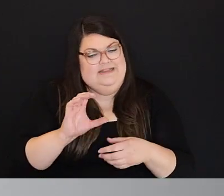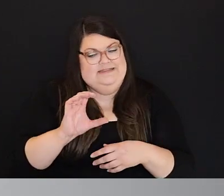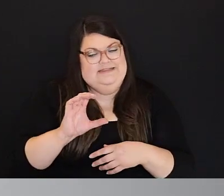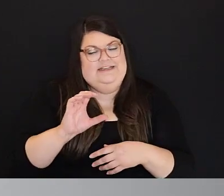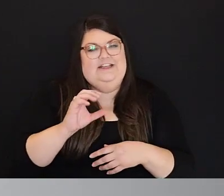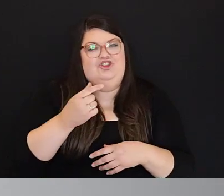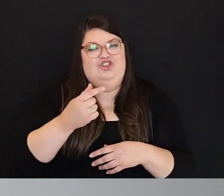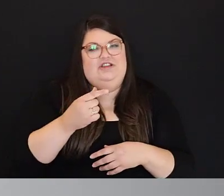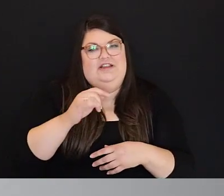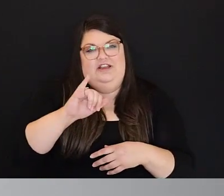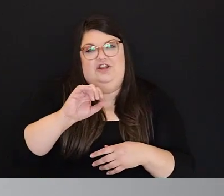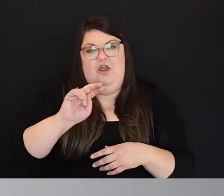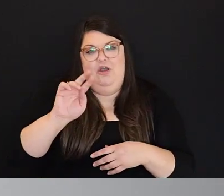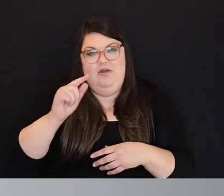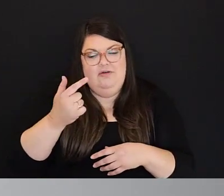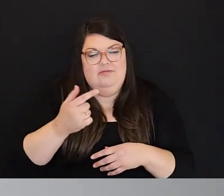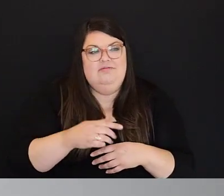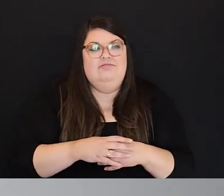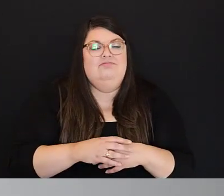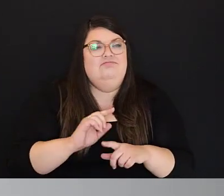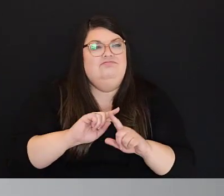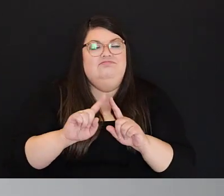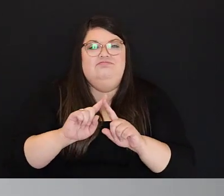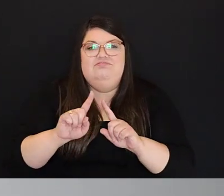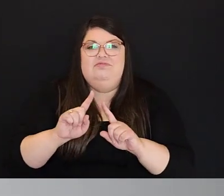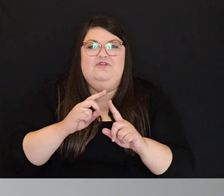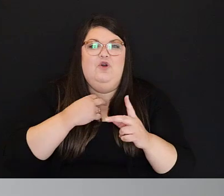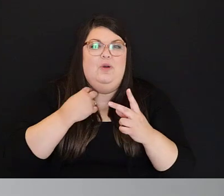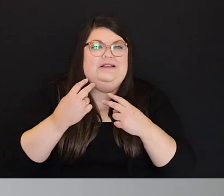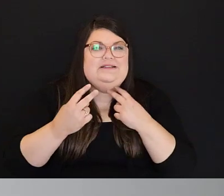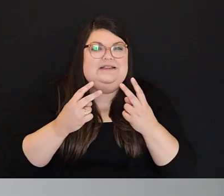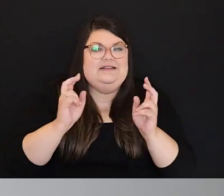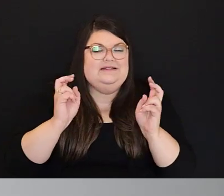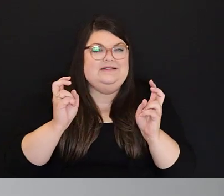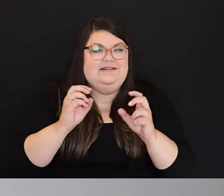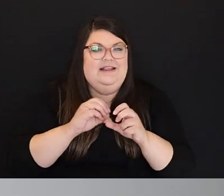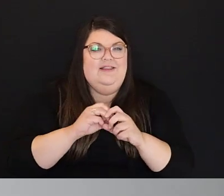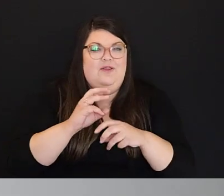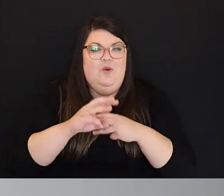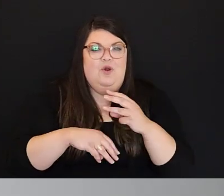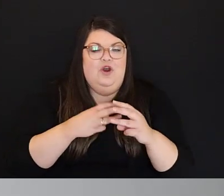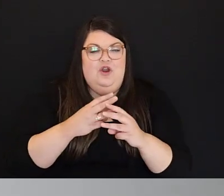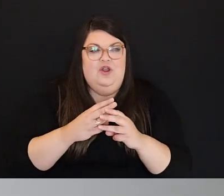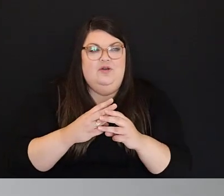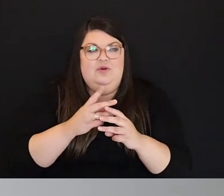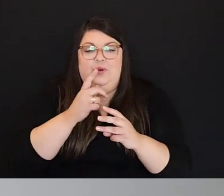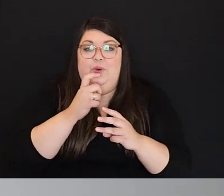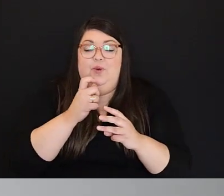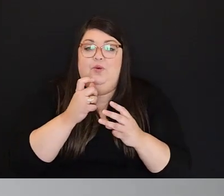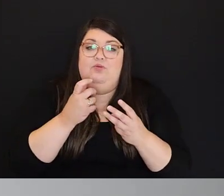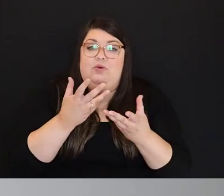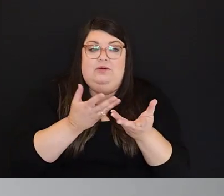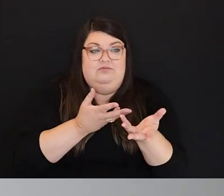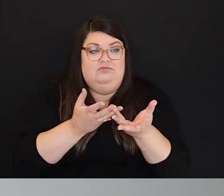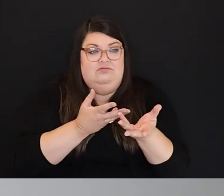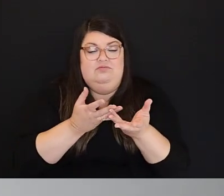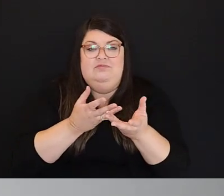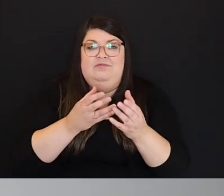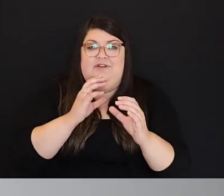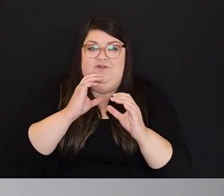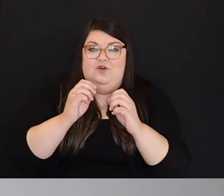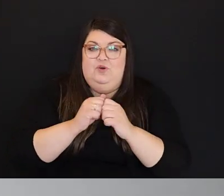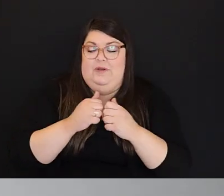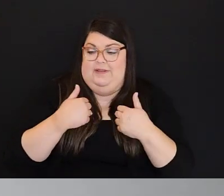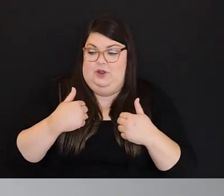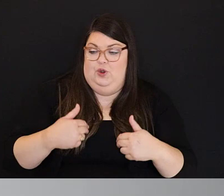C.G. Jung, other voices in the world that have sort of wanted to converse with the human